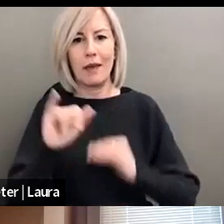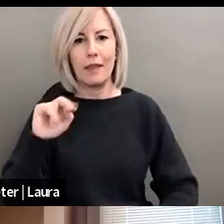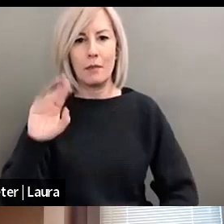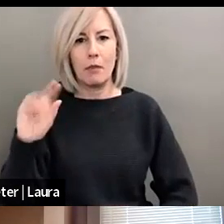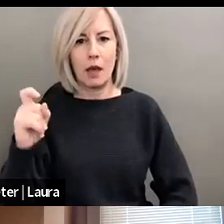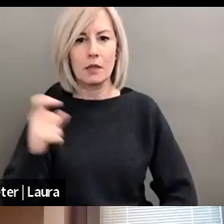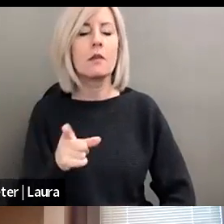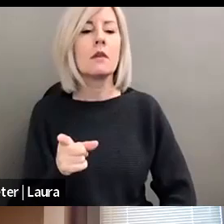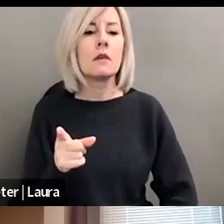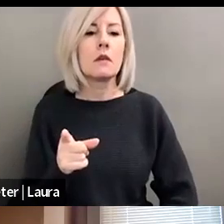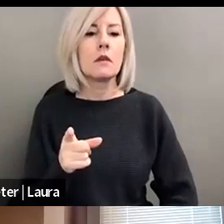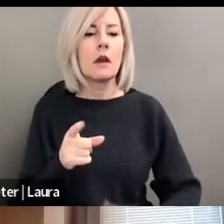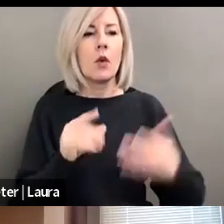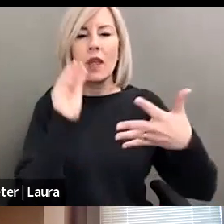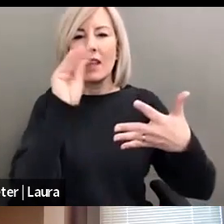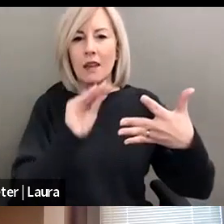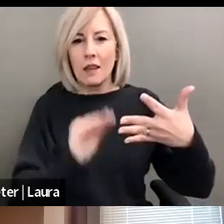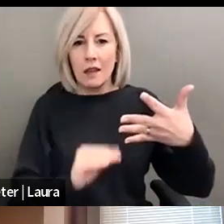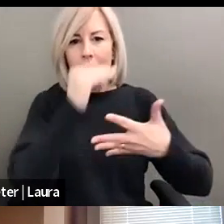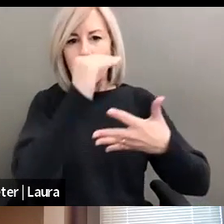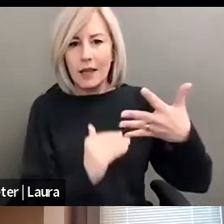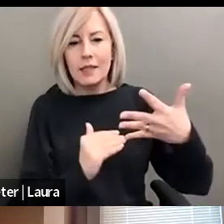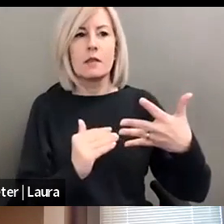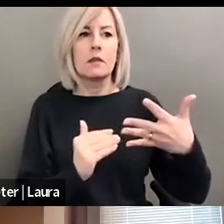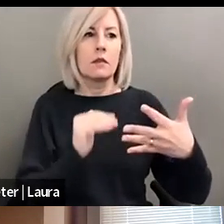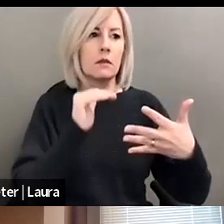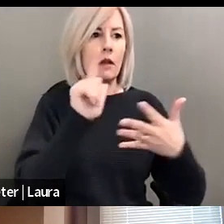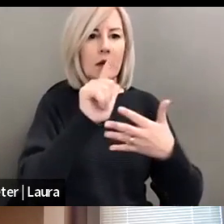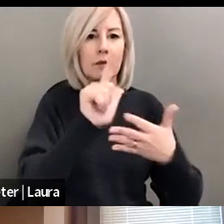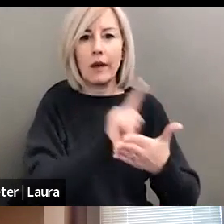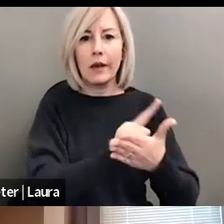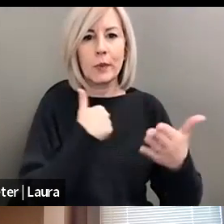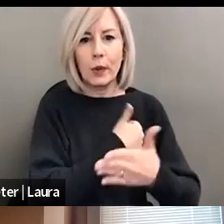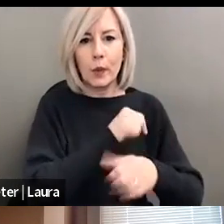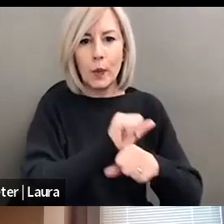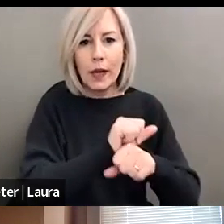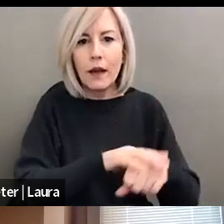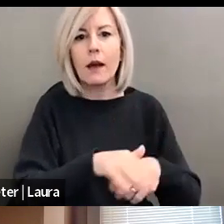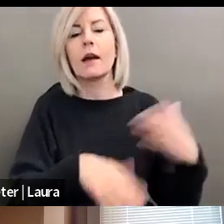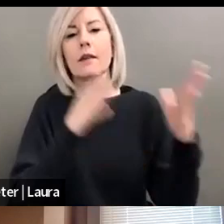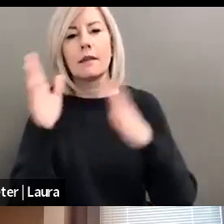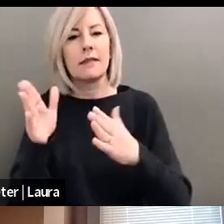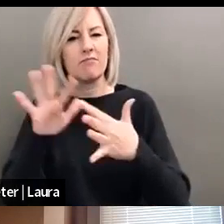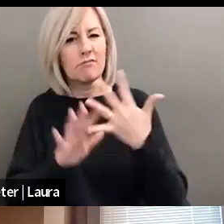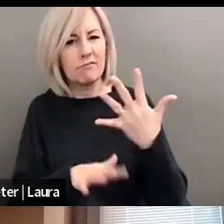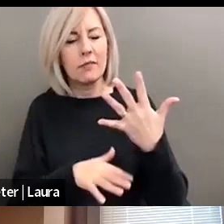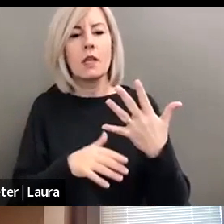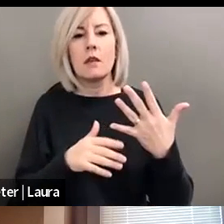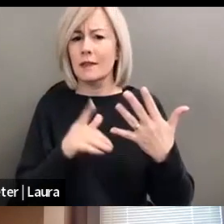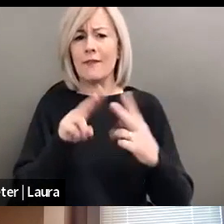to put on there pending legislation that we're working on, and it's a super helpful resource. It's something